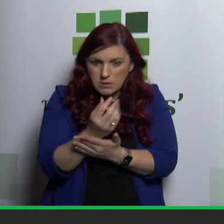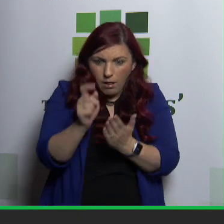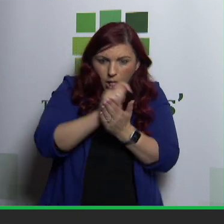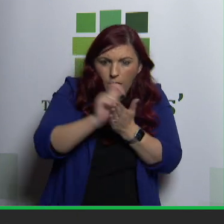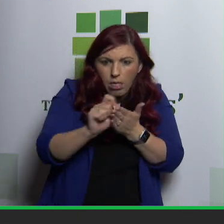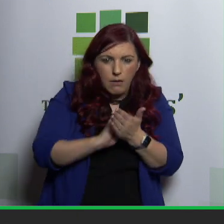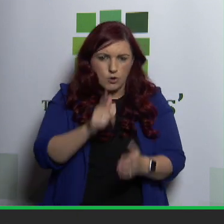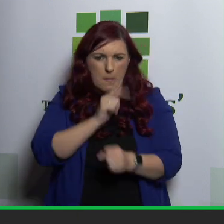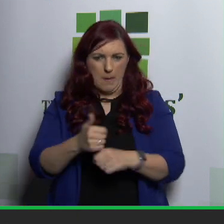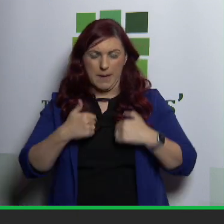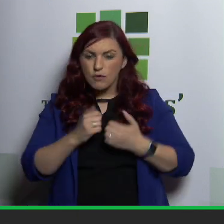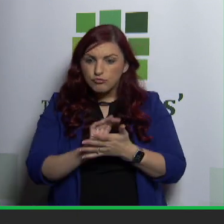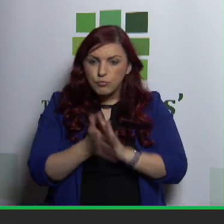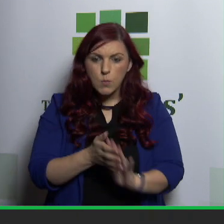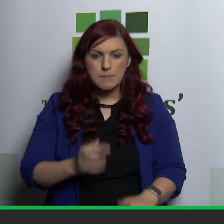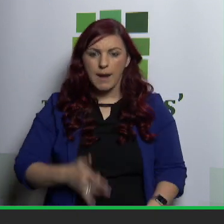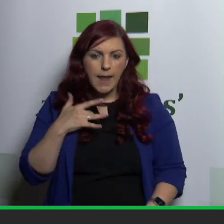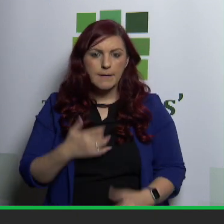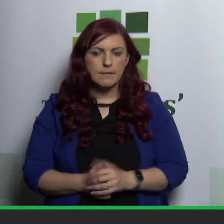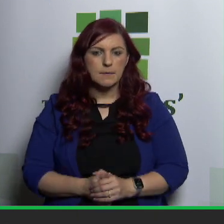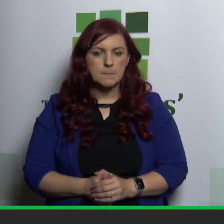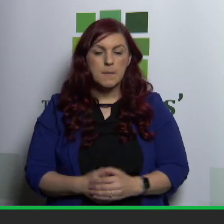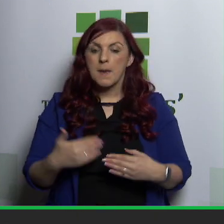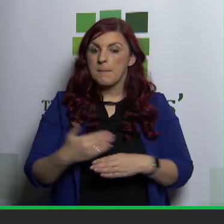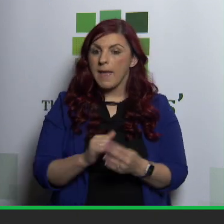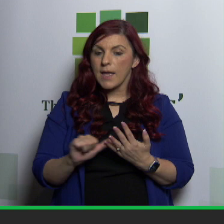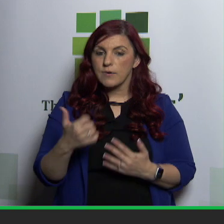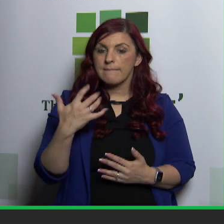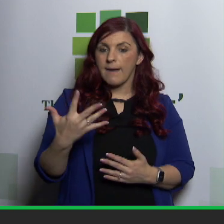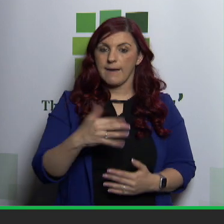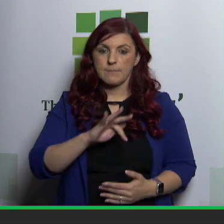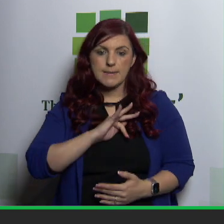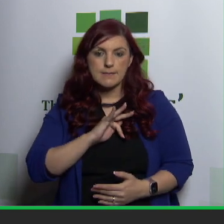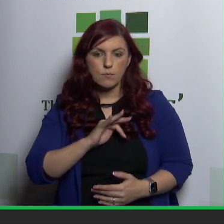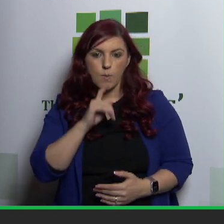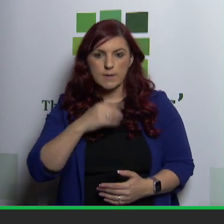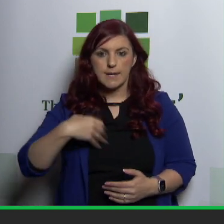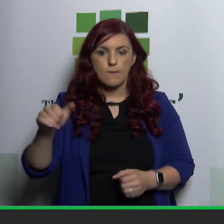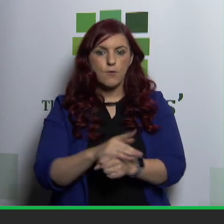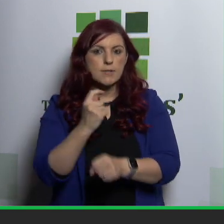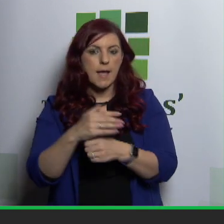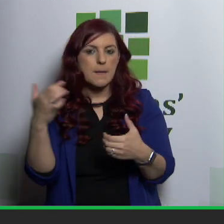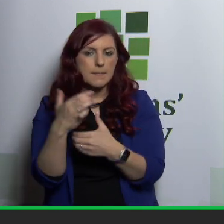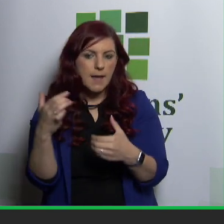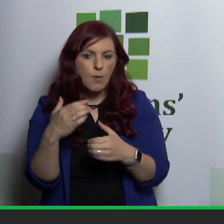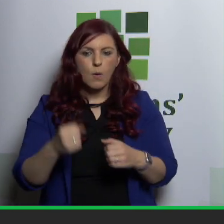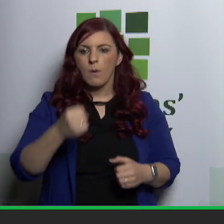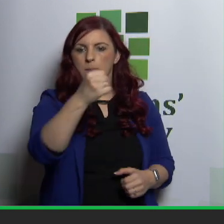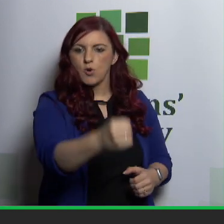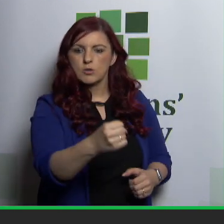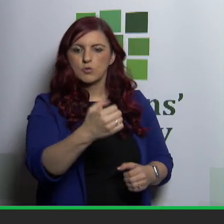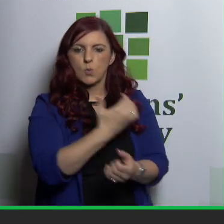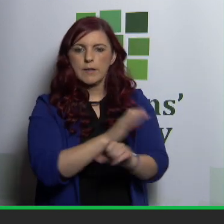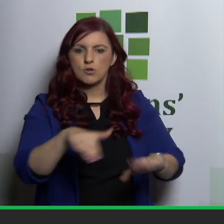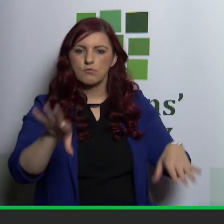And around my life, basically. So at the age of 5 then, we were taken into full-time care where we were put into